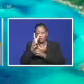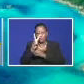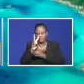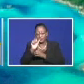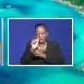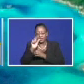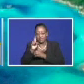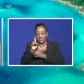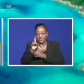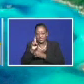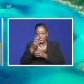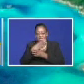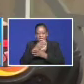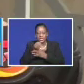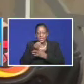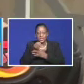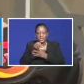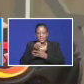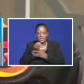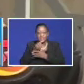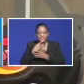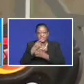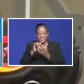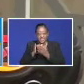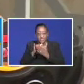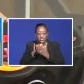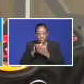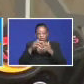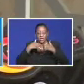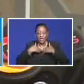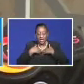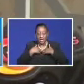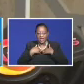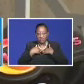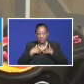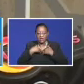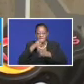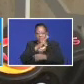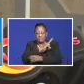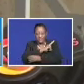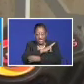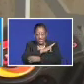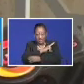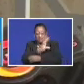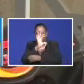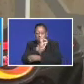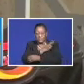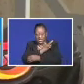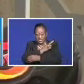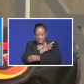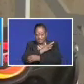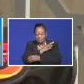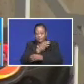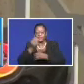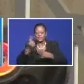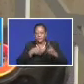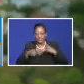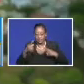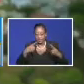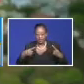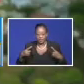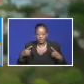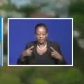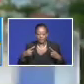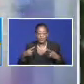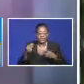that there'll probably be additional offers of Pfizer vaccine for the final fourth quarter of the year.